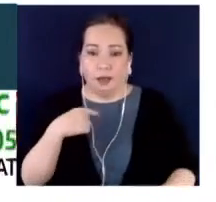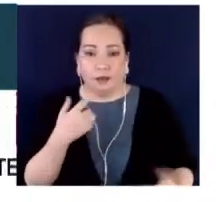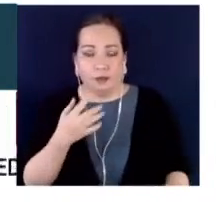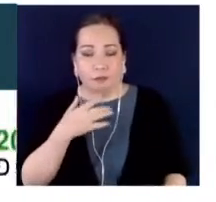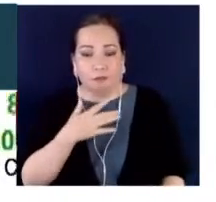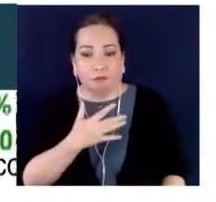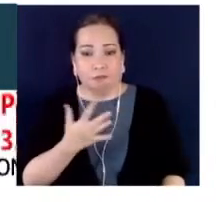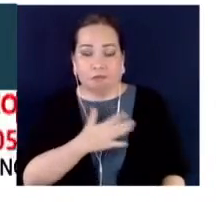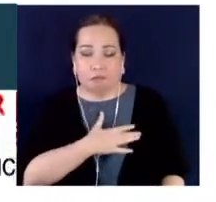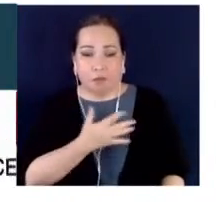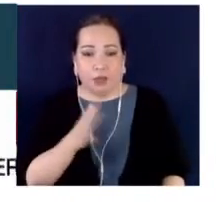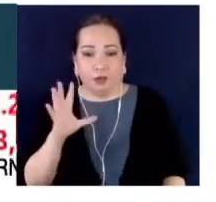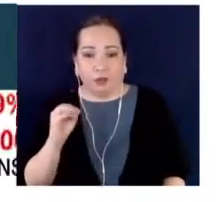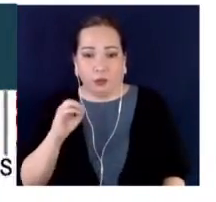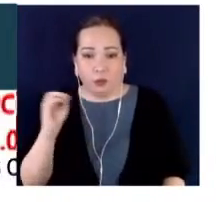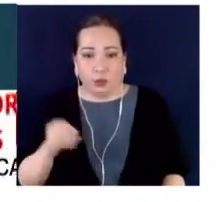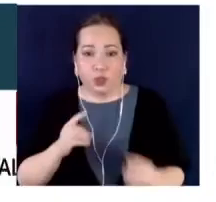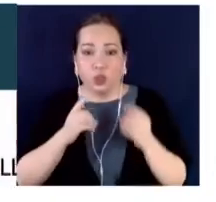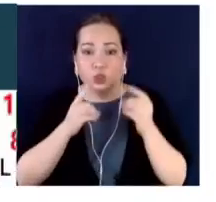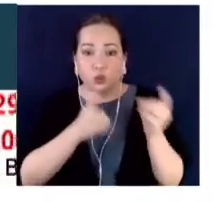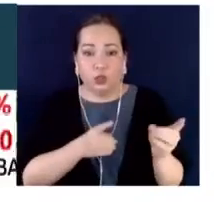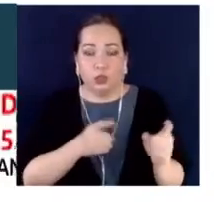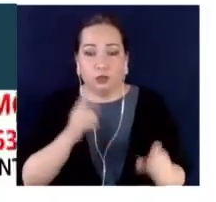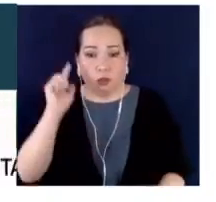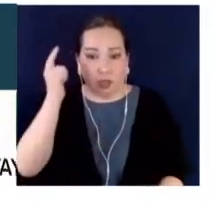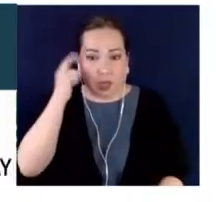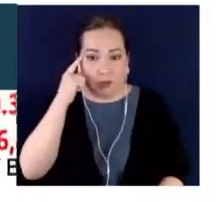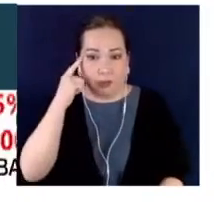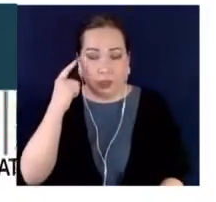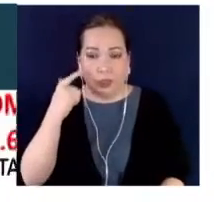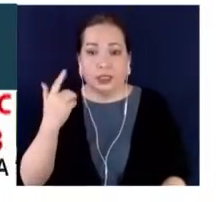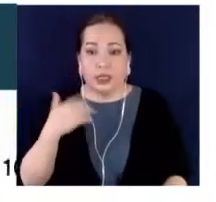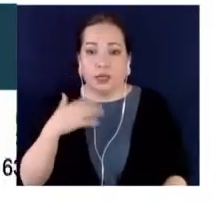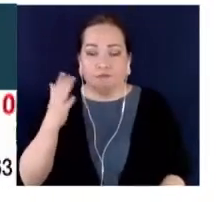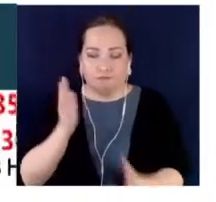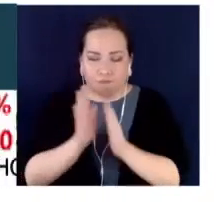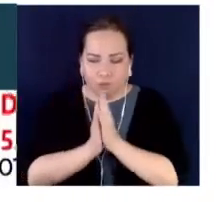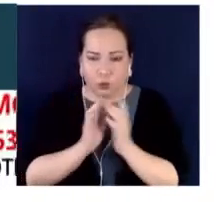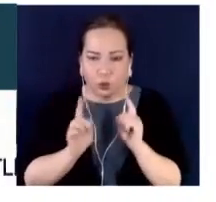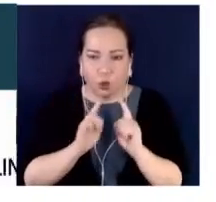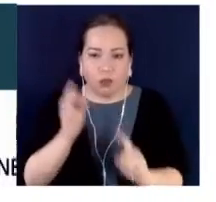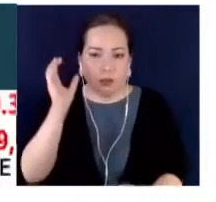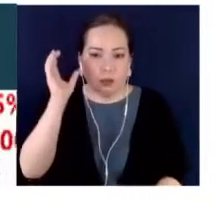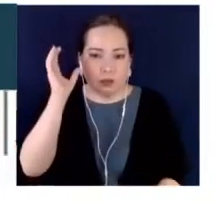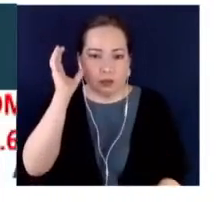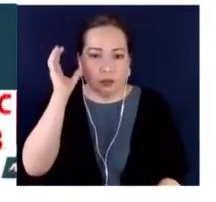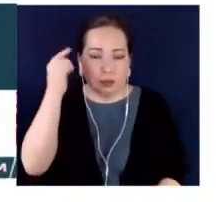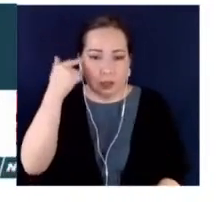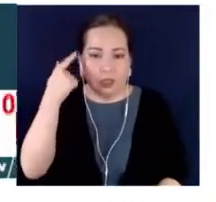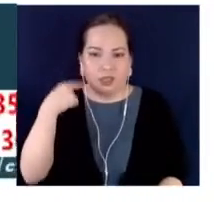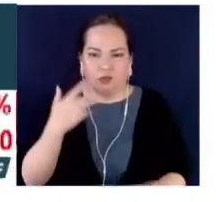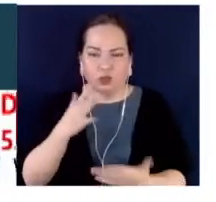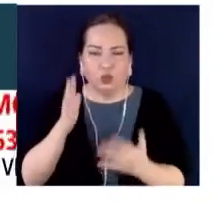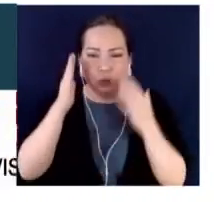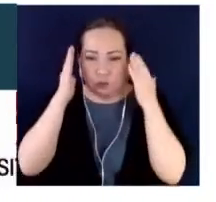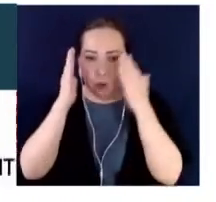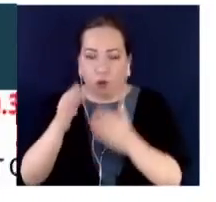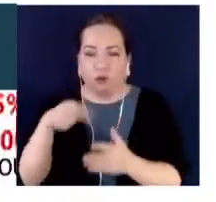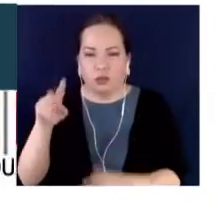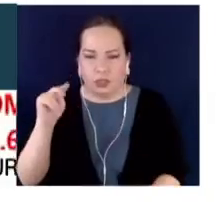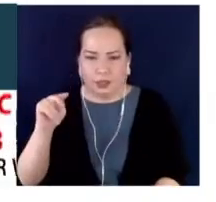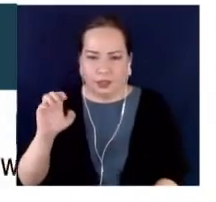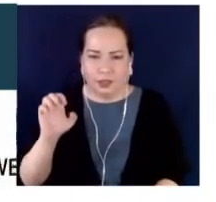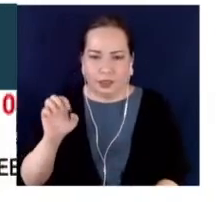requested Secretary Galvez to direct this donation to NCR. And if they could focus it